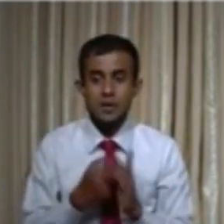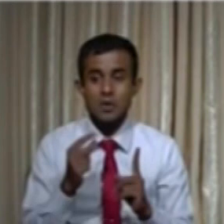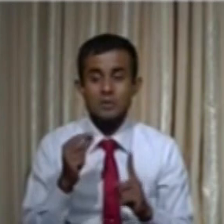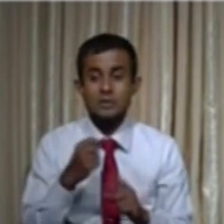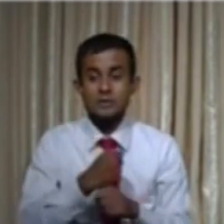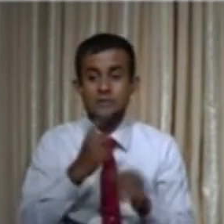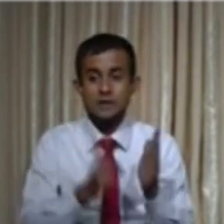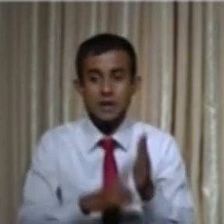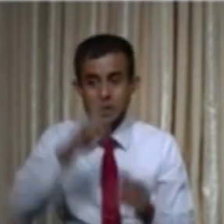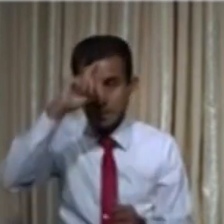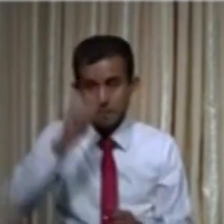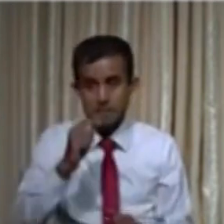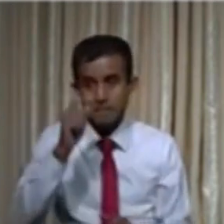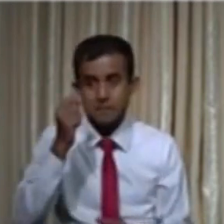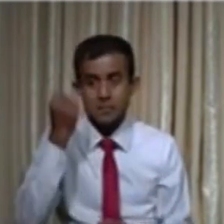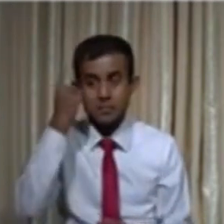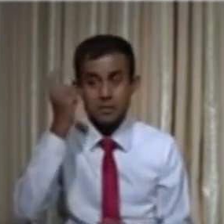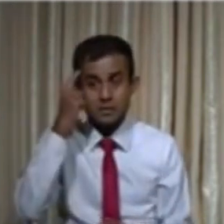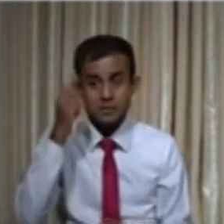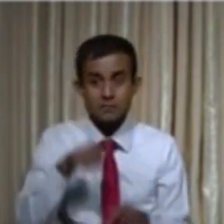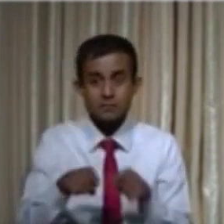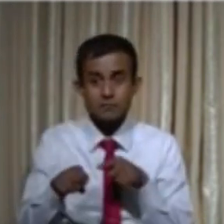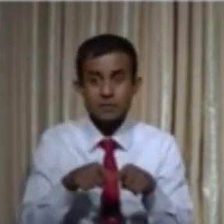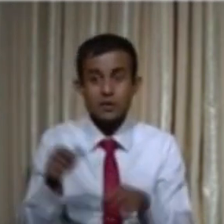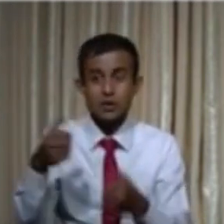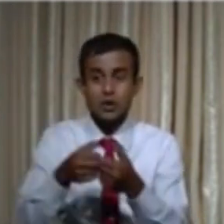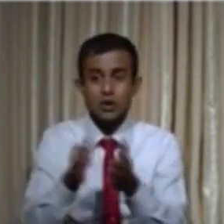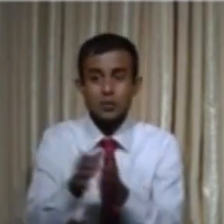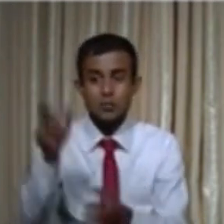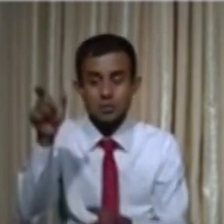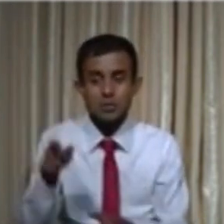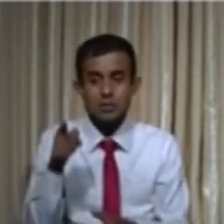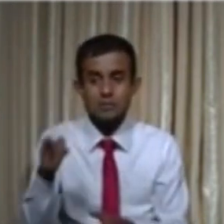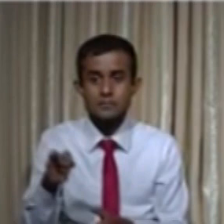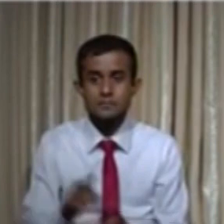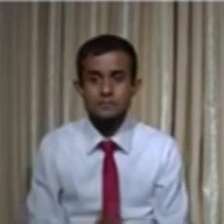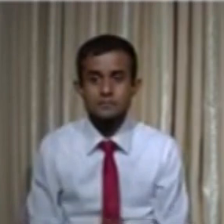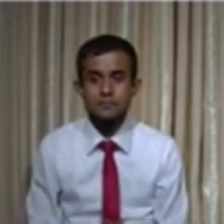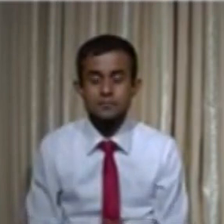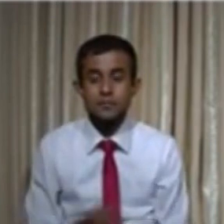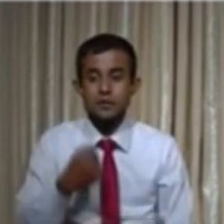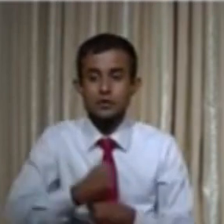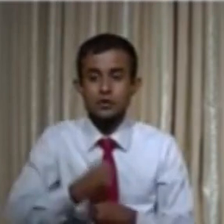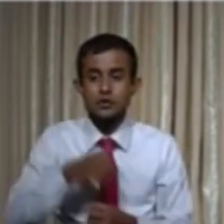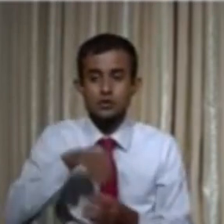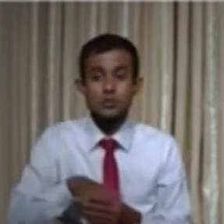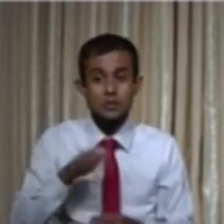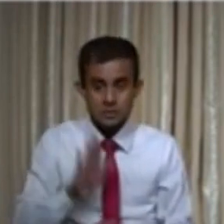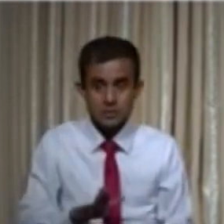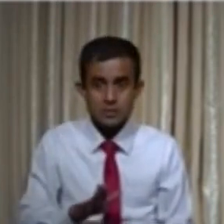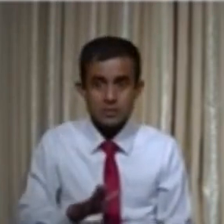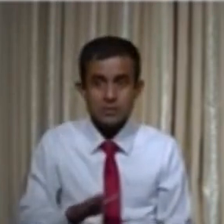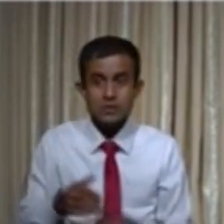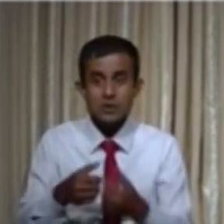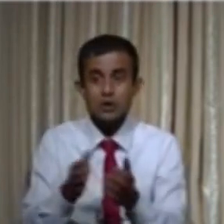should have in fact used his influence in government, in the high offices,